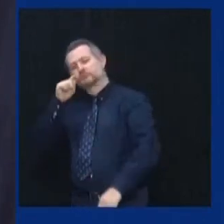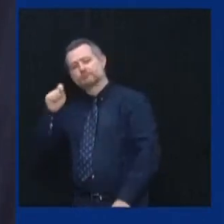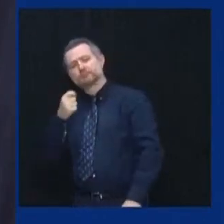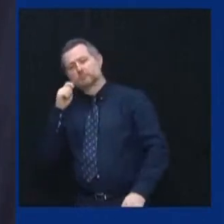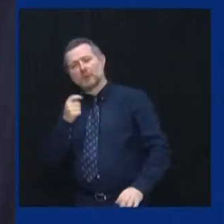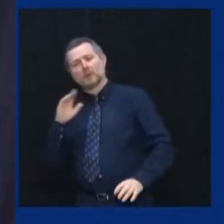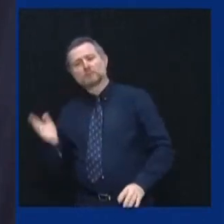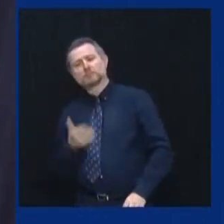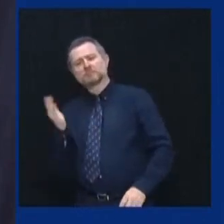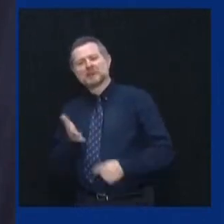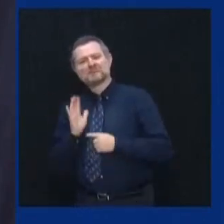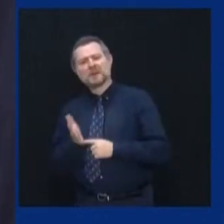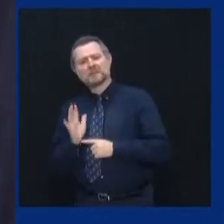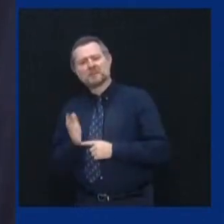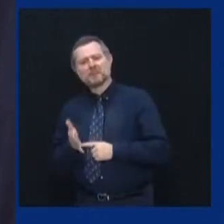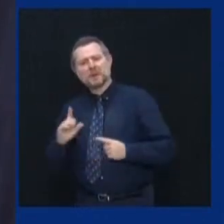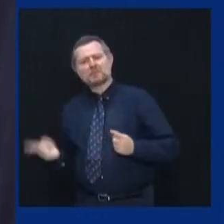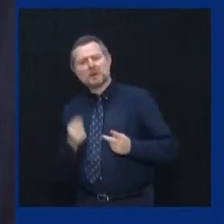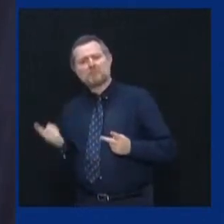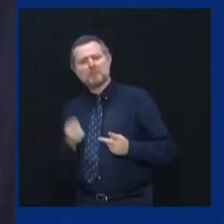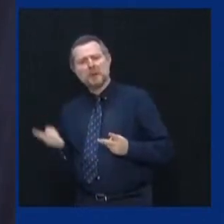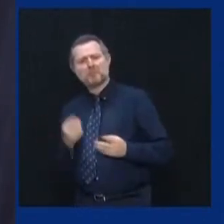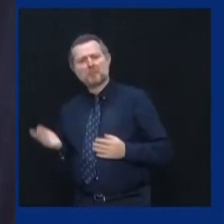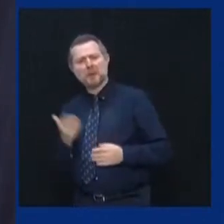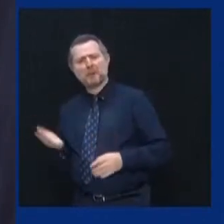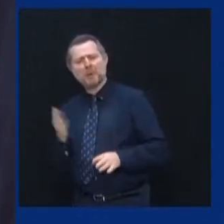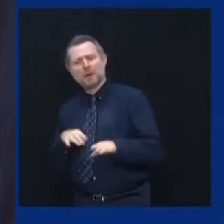You didn't get out of the car. You took your test. You went right through.